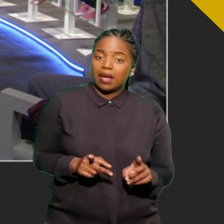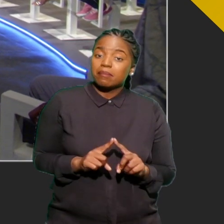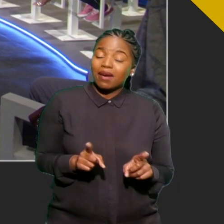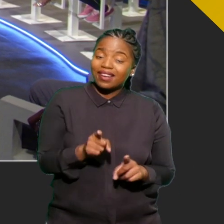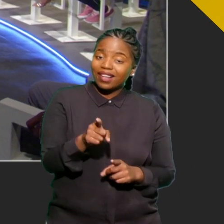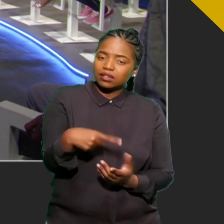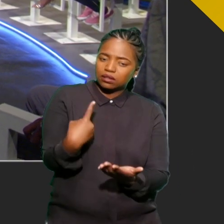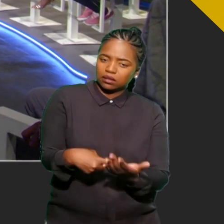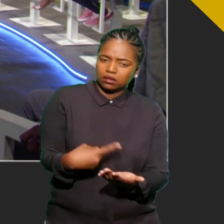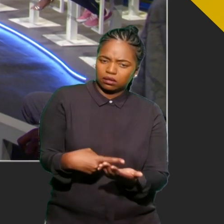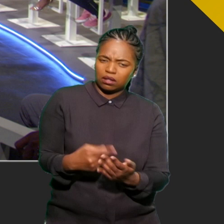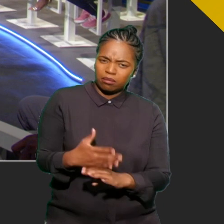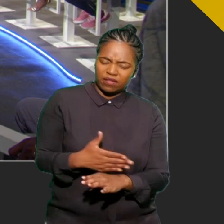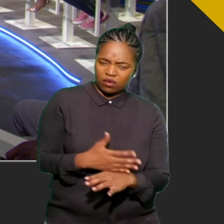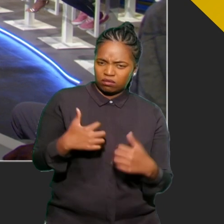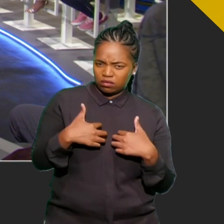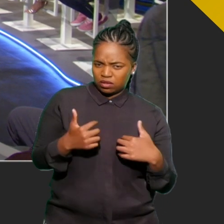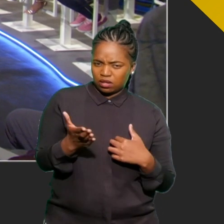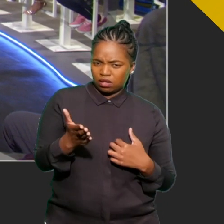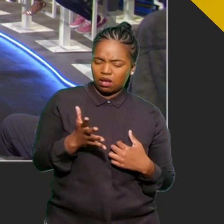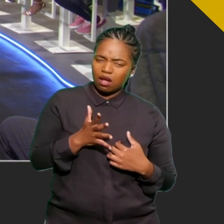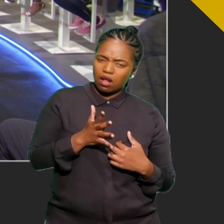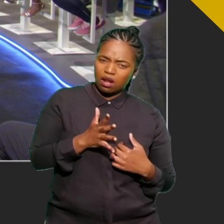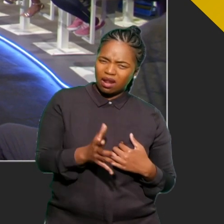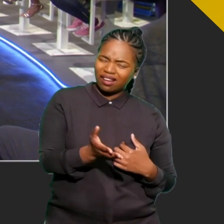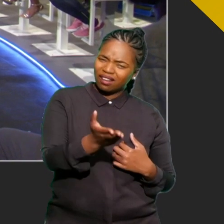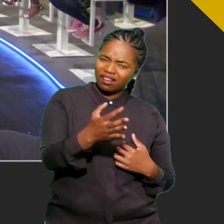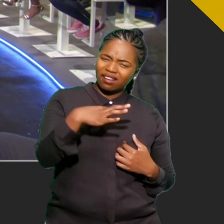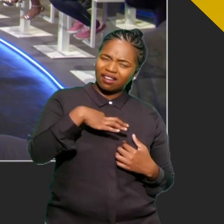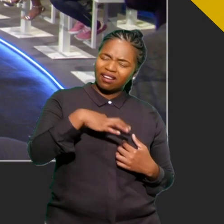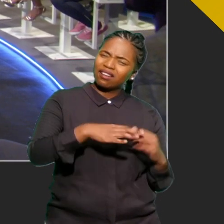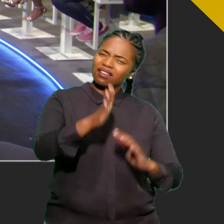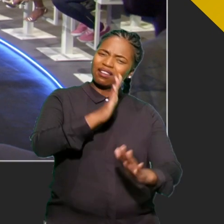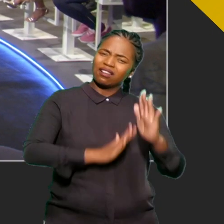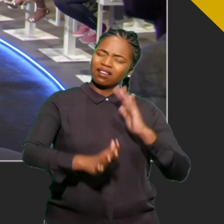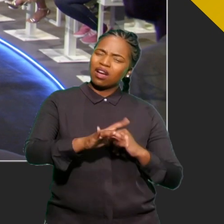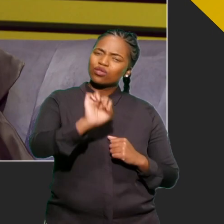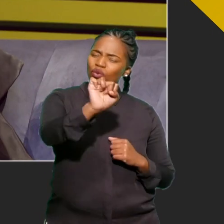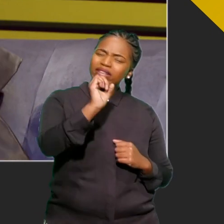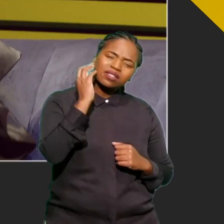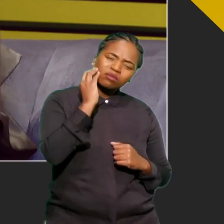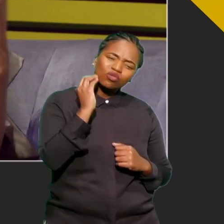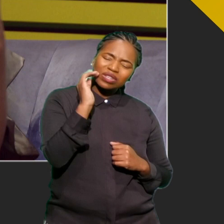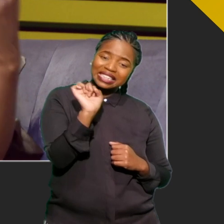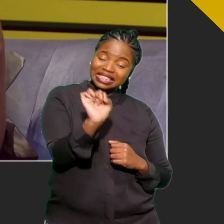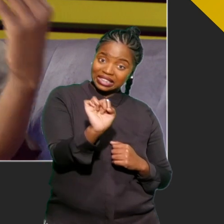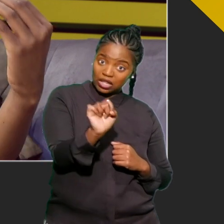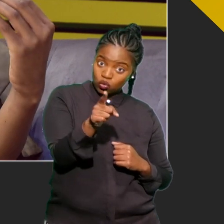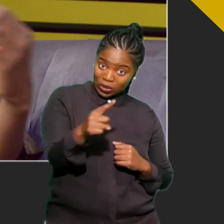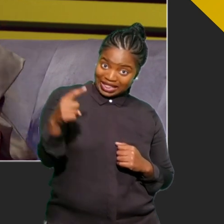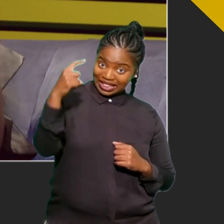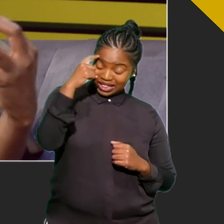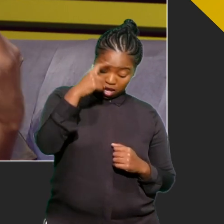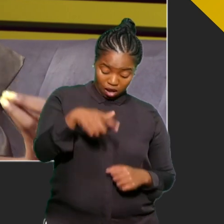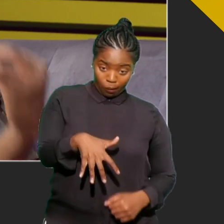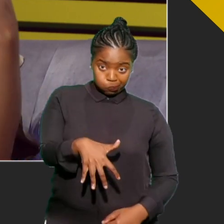talk a little bit. And I think before we get into you, I'd like to speak to Eunice. What was your experience? Did you think